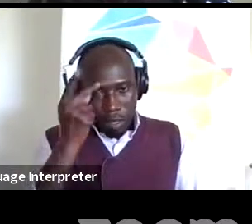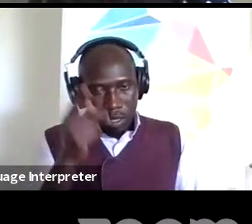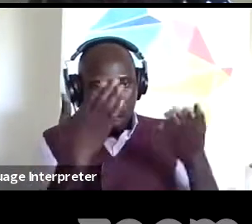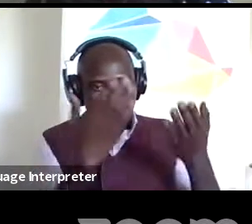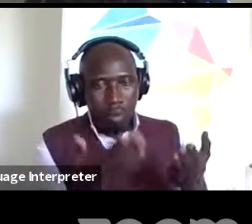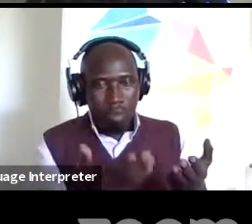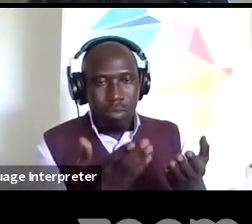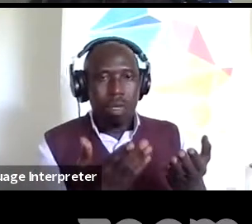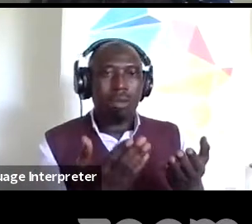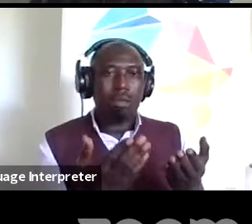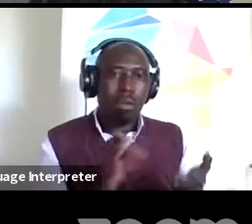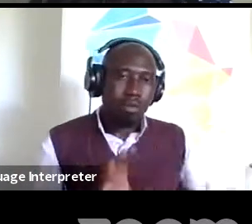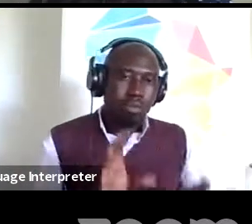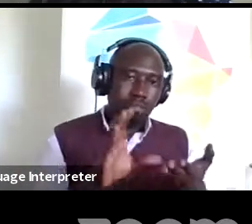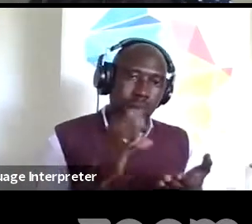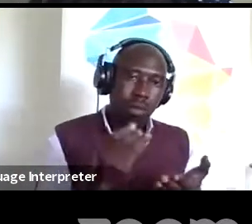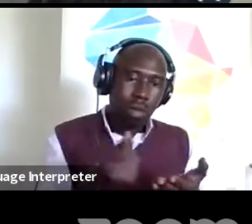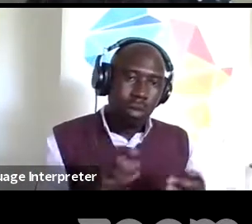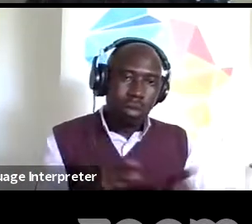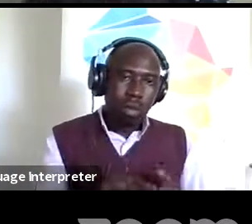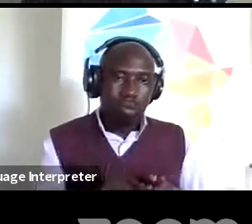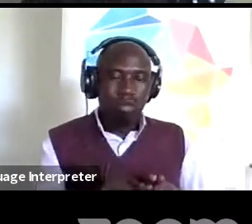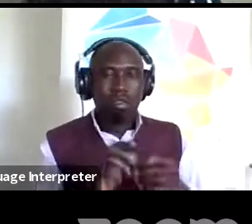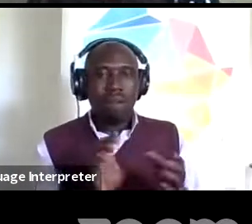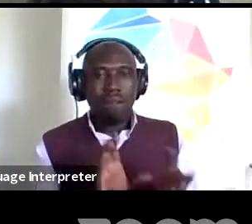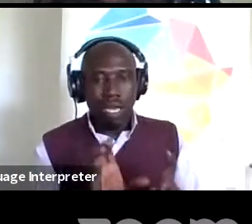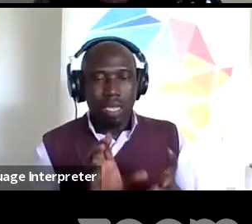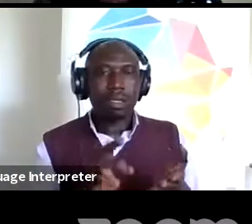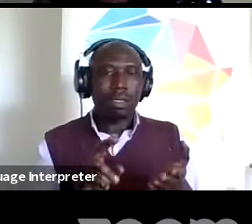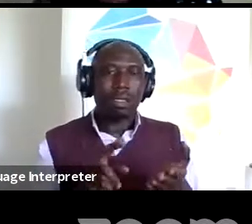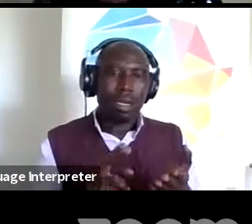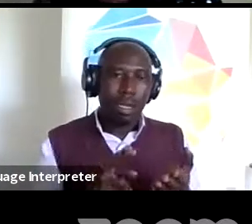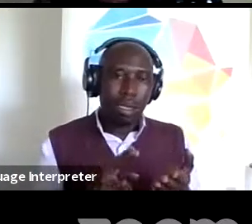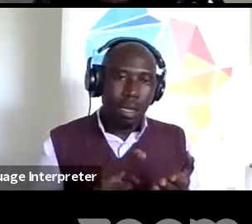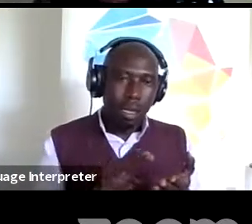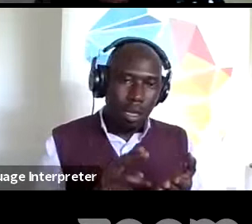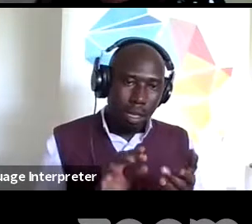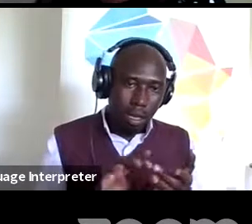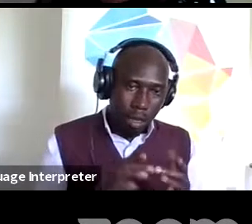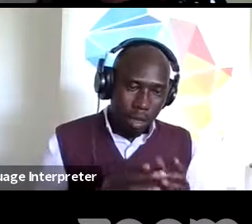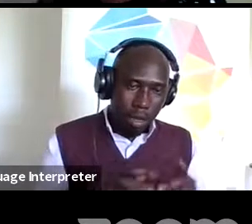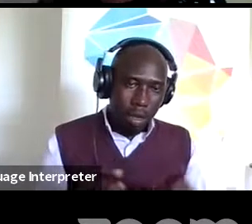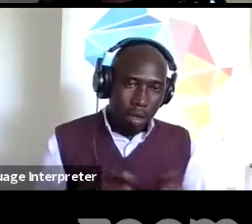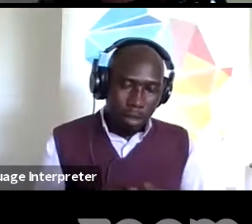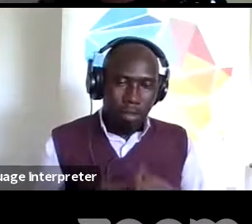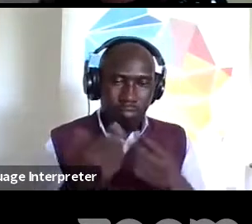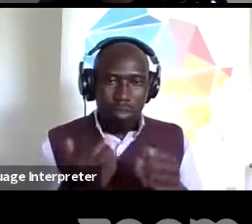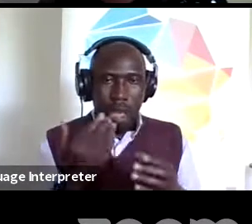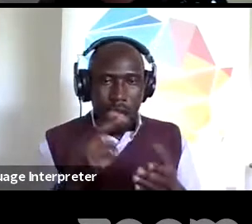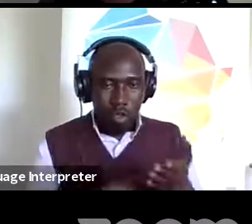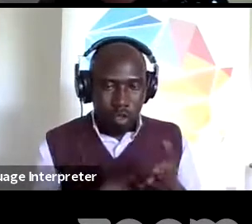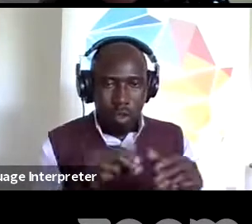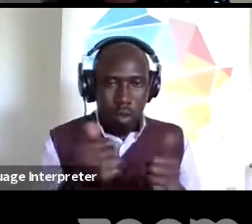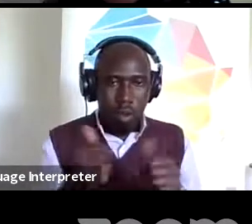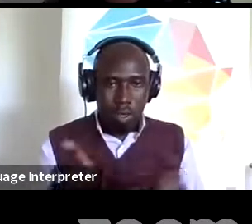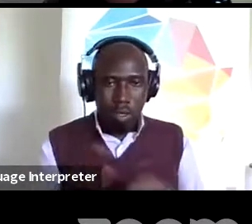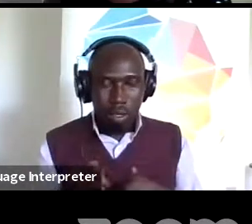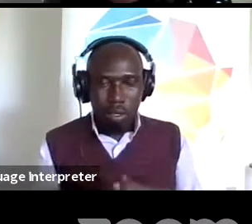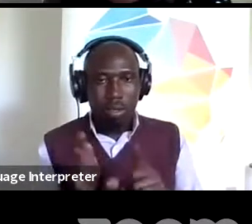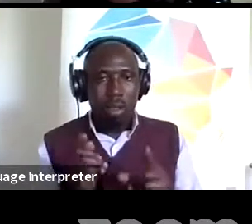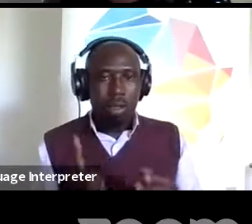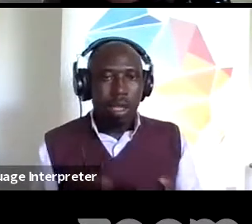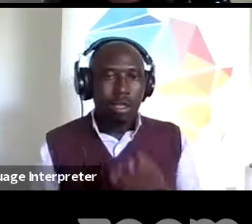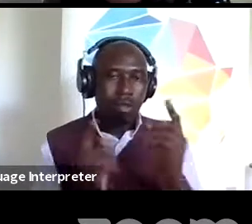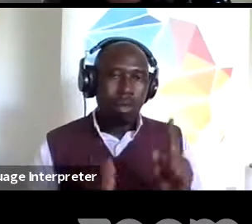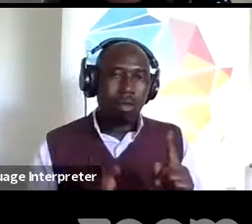fund for universal access to the internet, but also that the funds are disbursed appropriately and as intended in terms